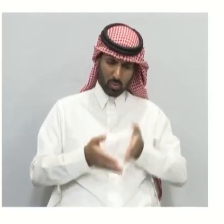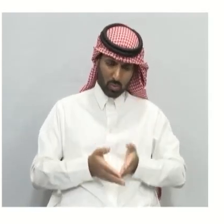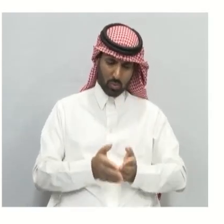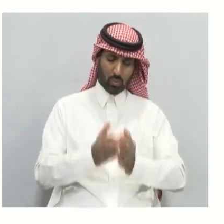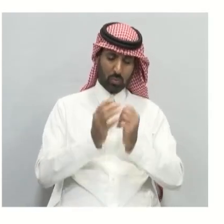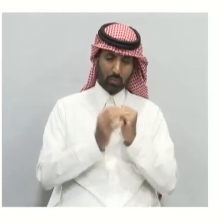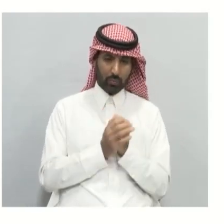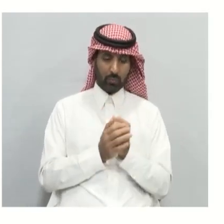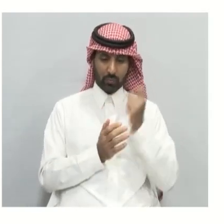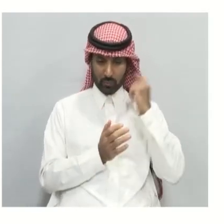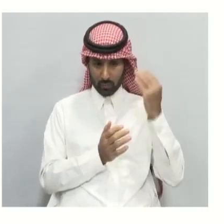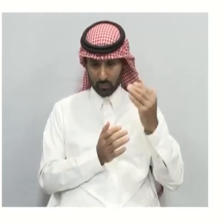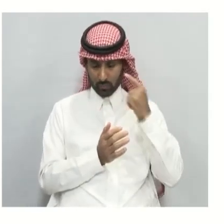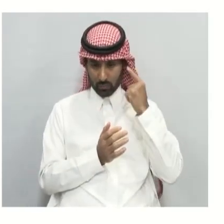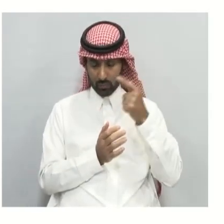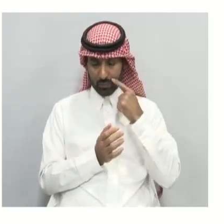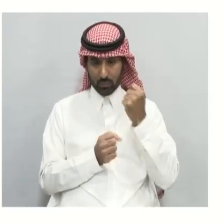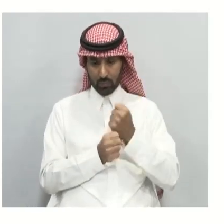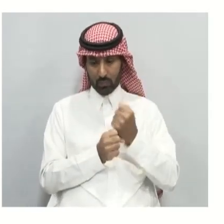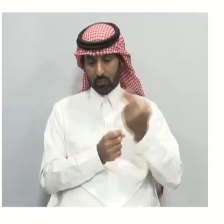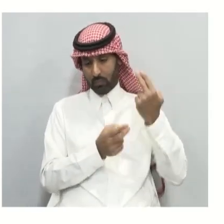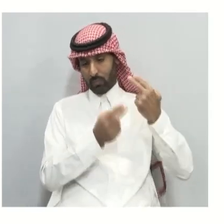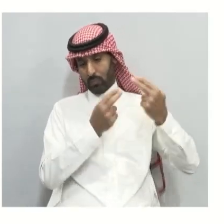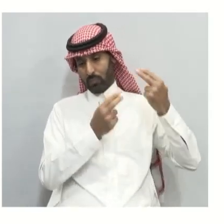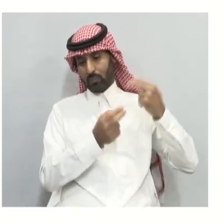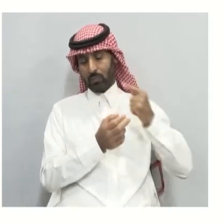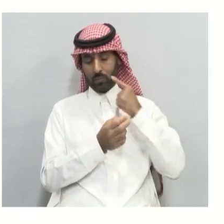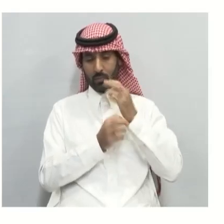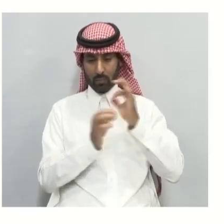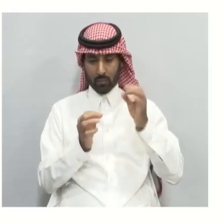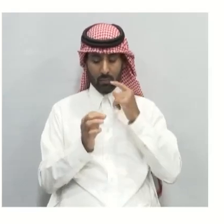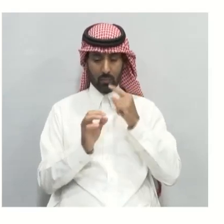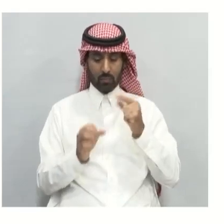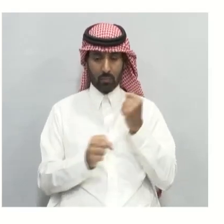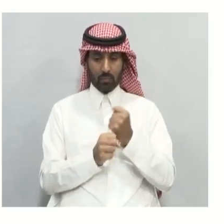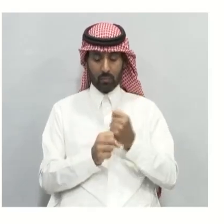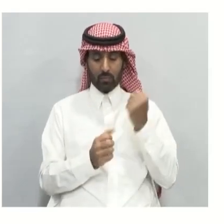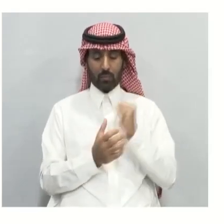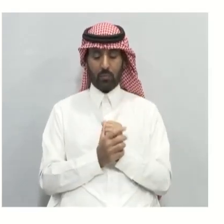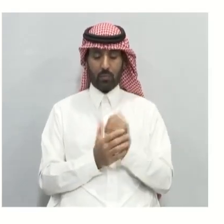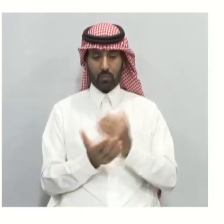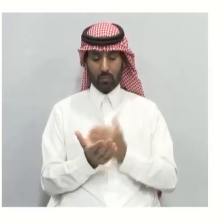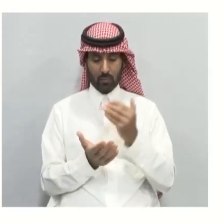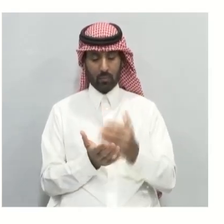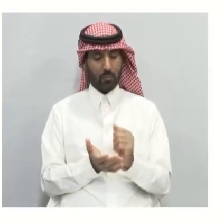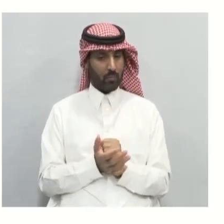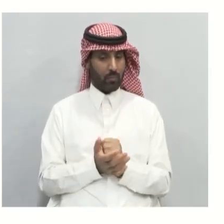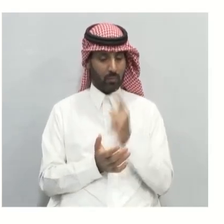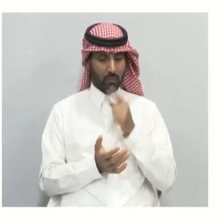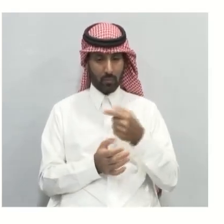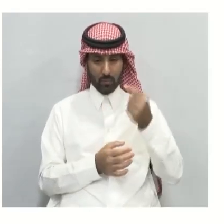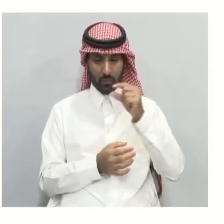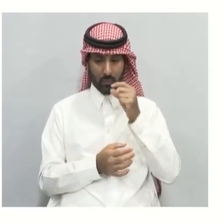So we're imagining, so we have used the past perfect tense. The following, if